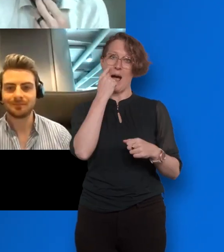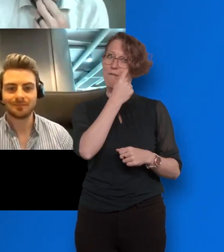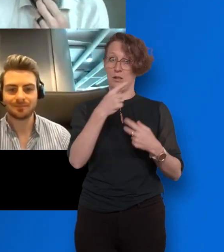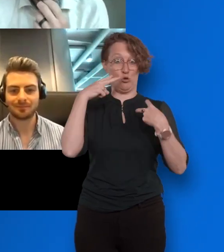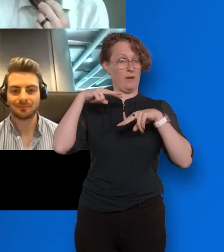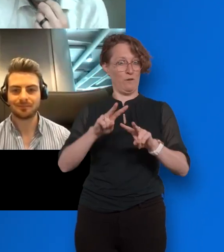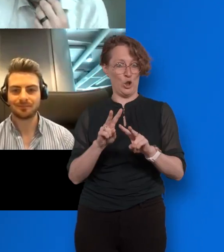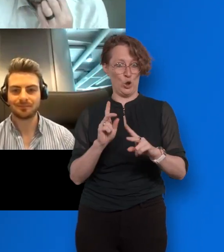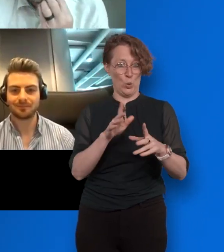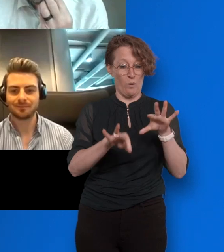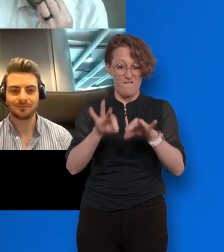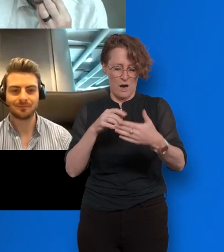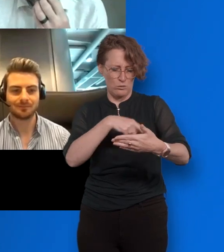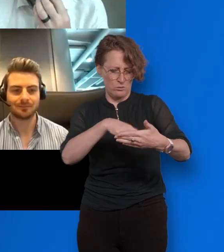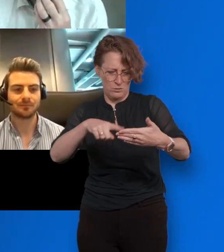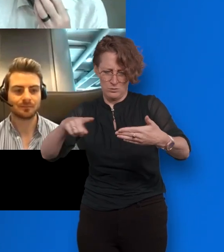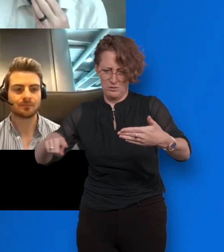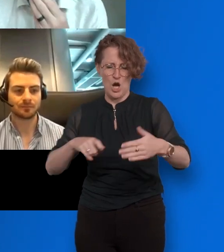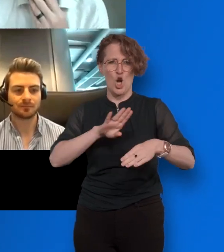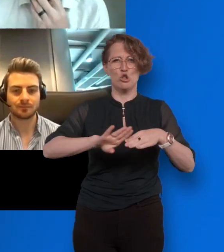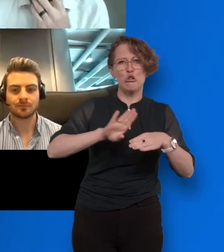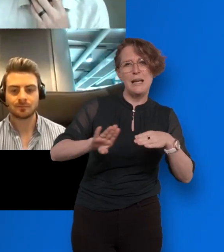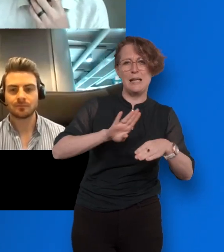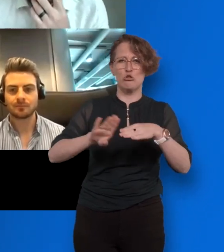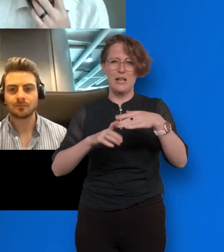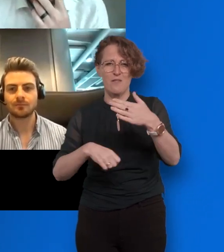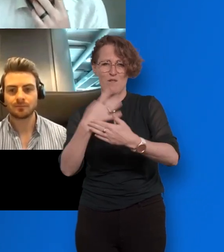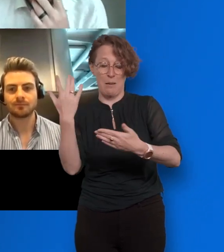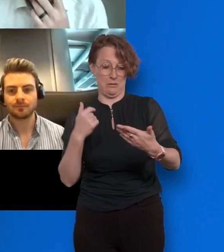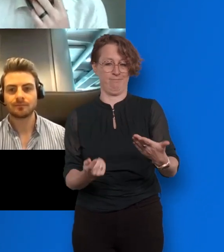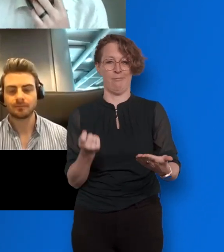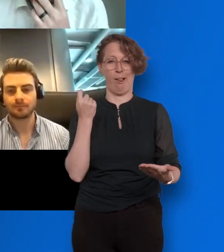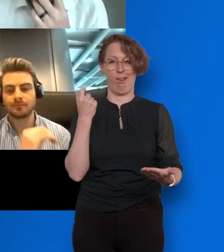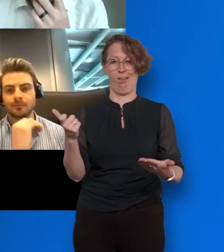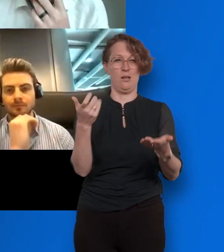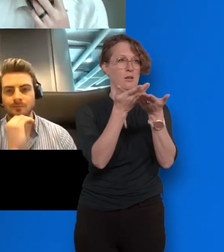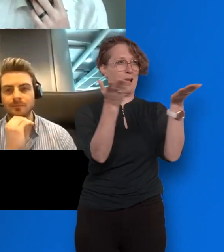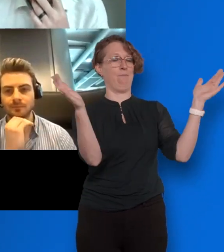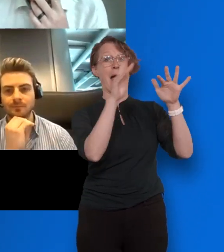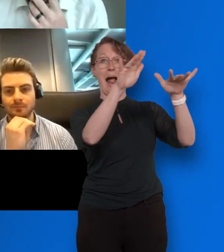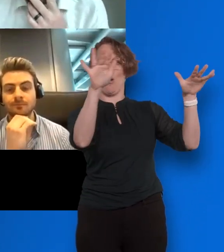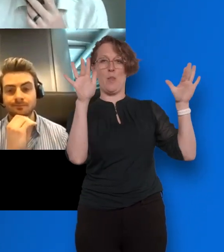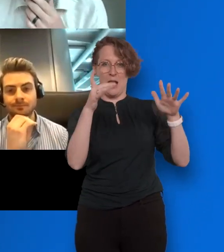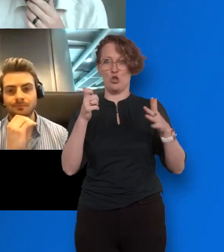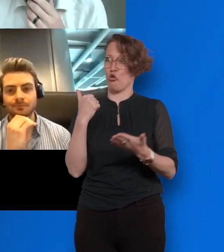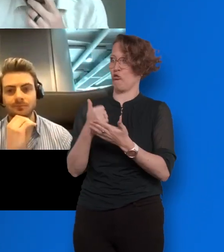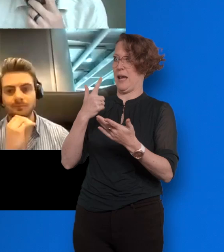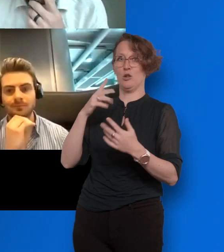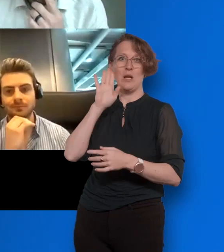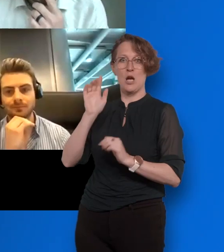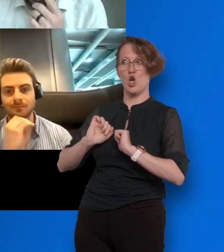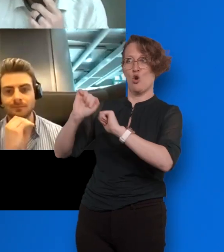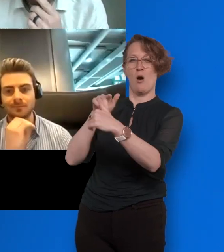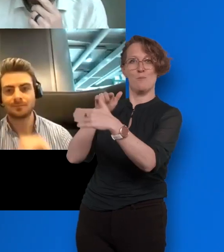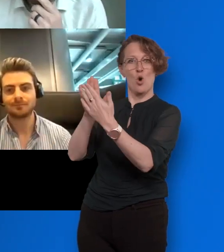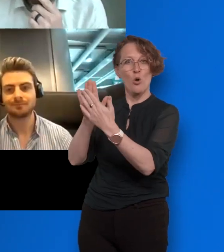of our evidence review was that we tried to find out more about training and training development, and there's very little in the public sphere. So it's great